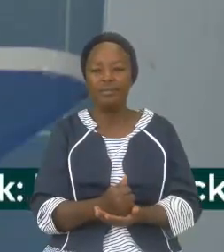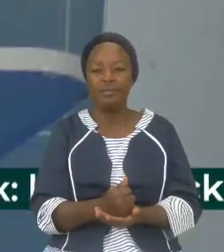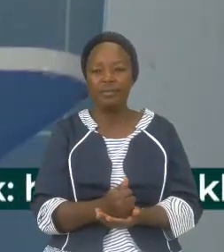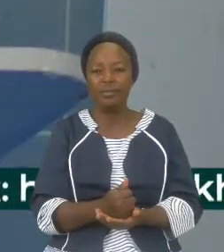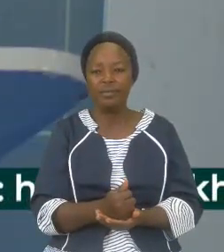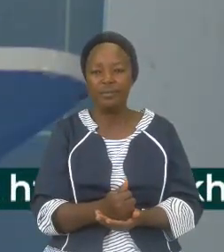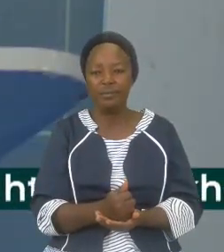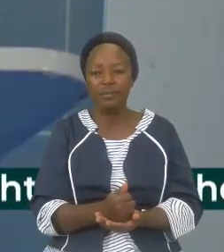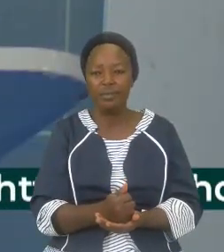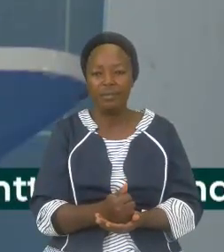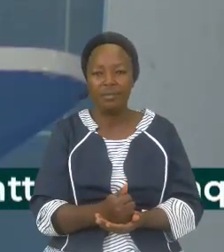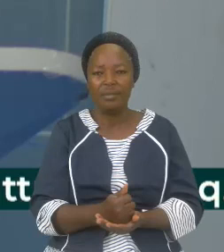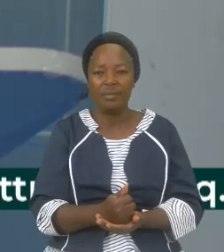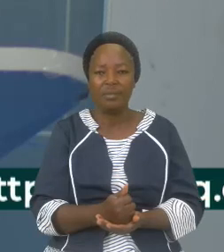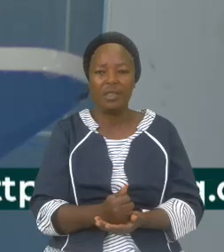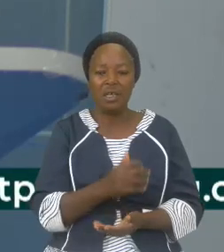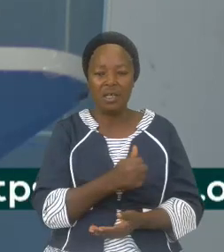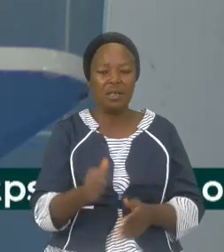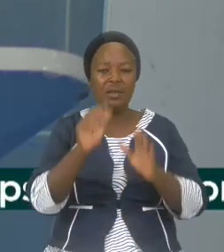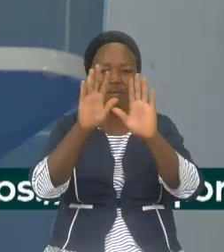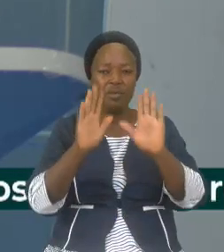the miracle is dropped into your life.